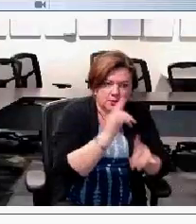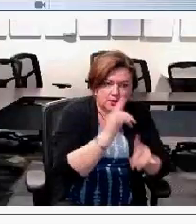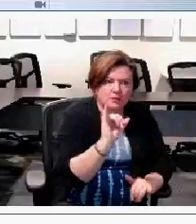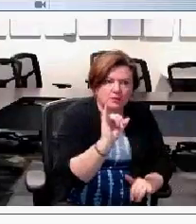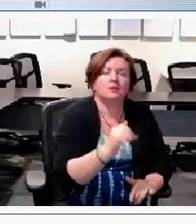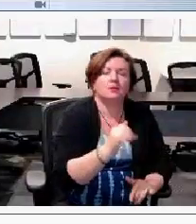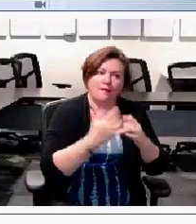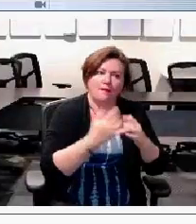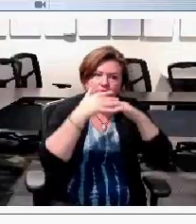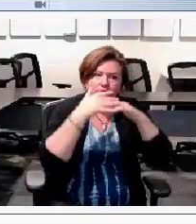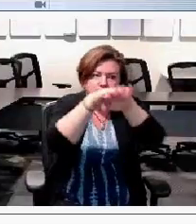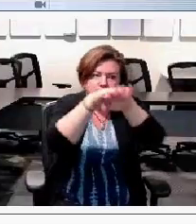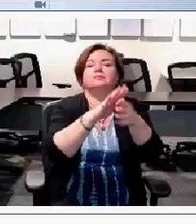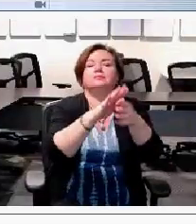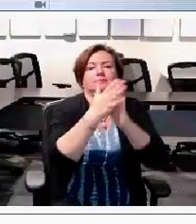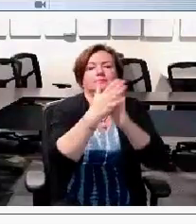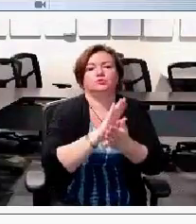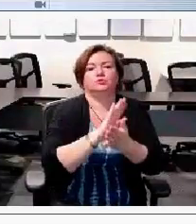those skills into the classroom.